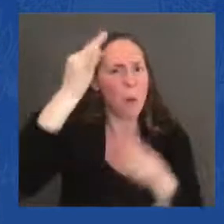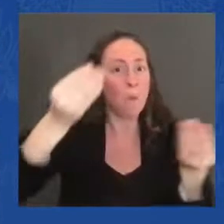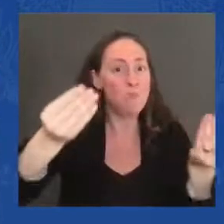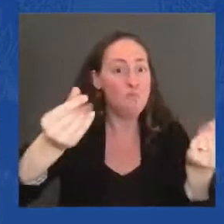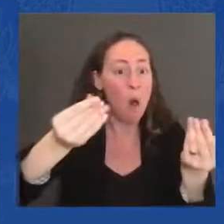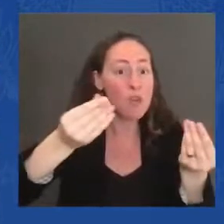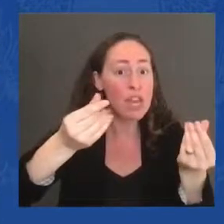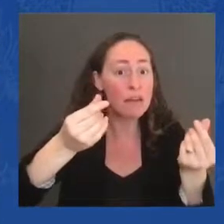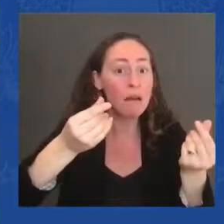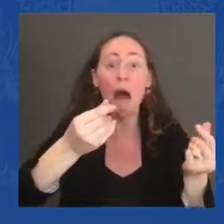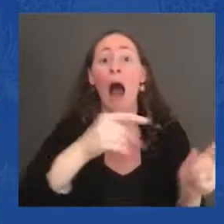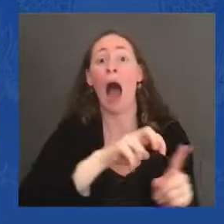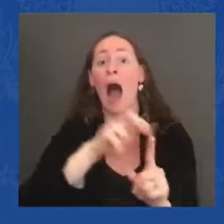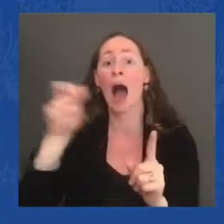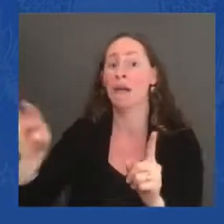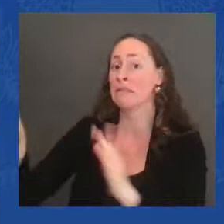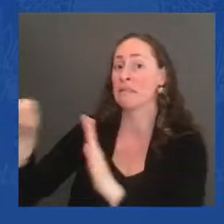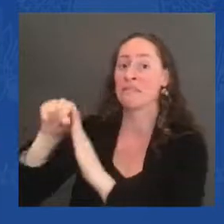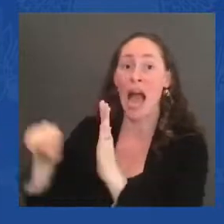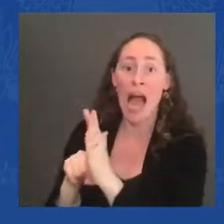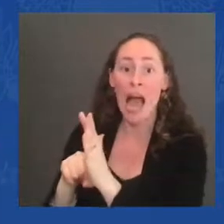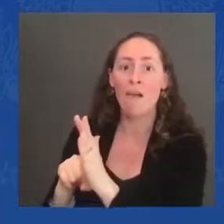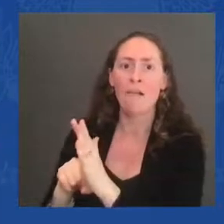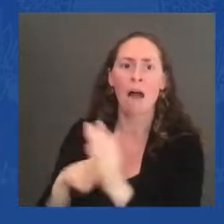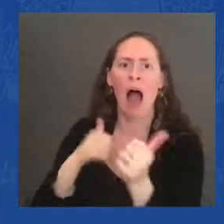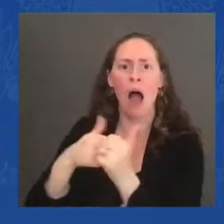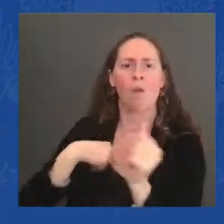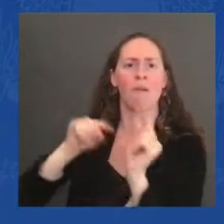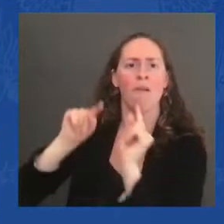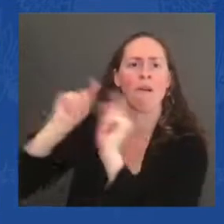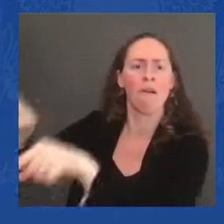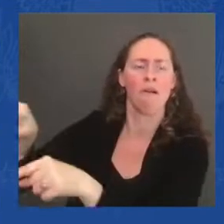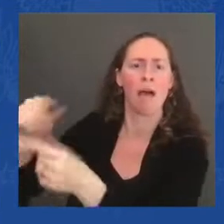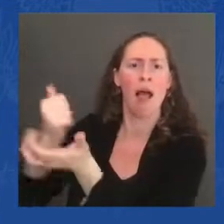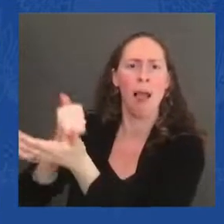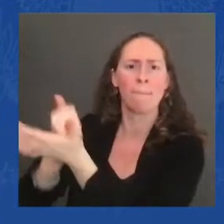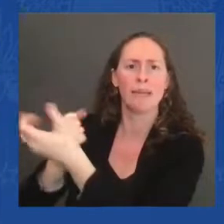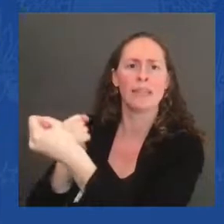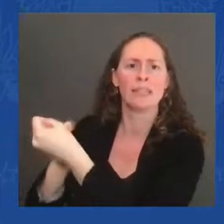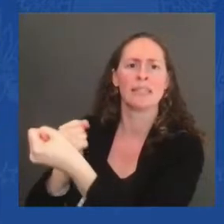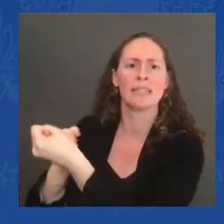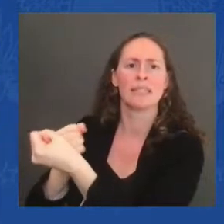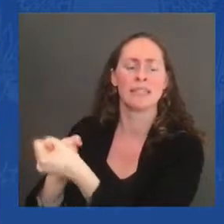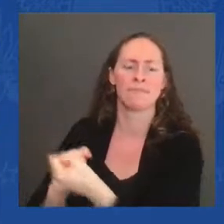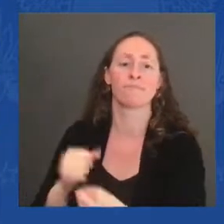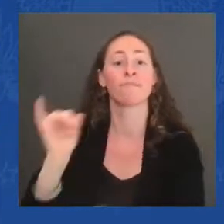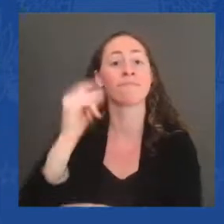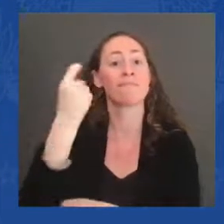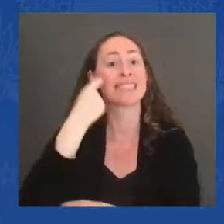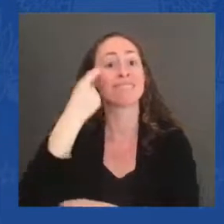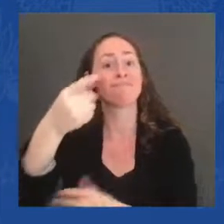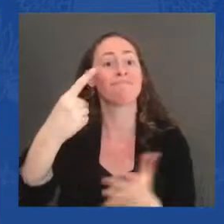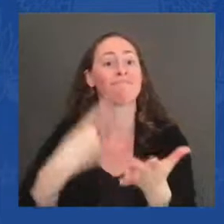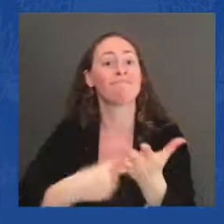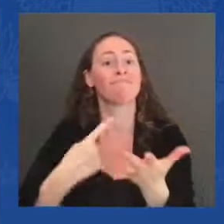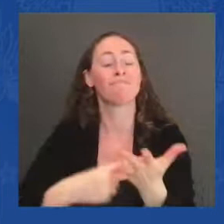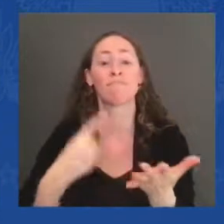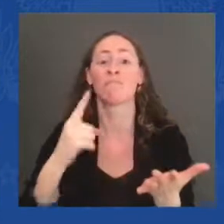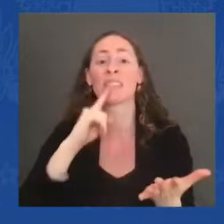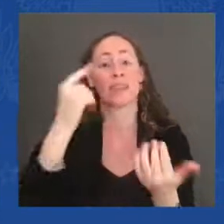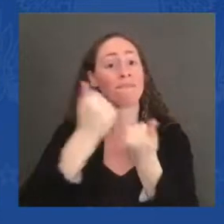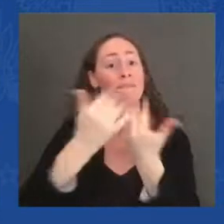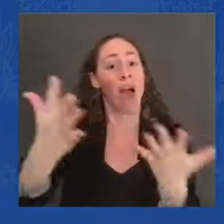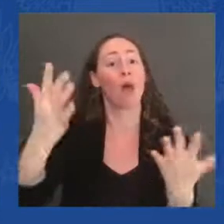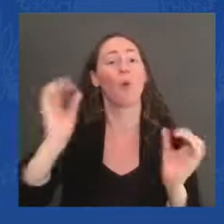boundaries. Nationwide, state forestry agencies are responsible for wildfire protection on about 1.5 billion